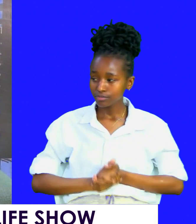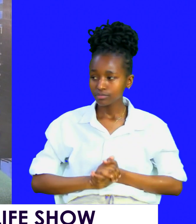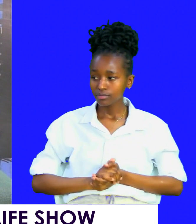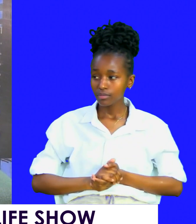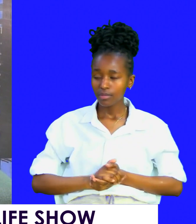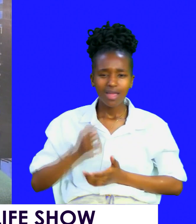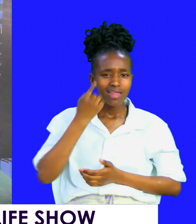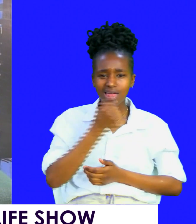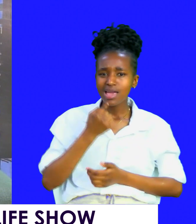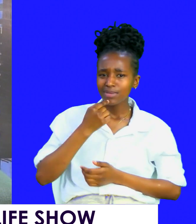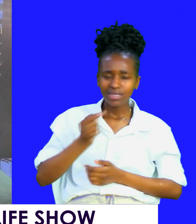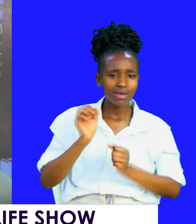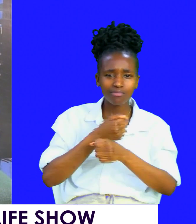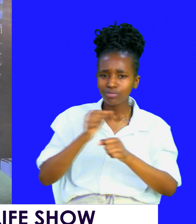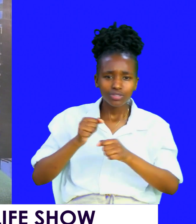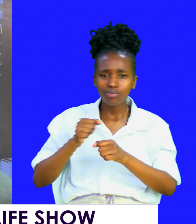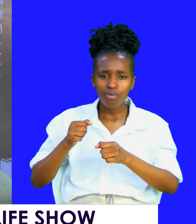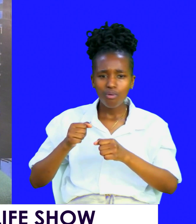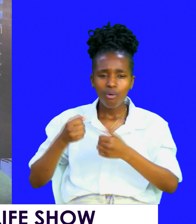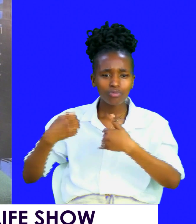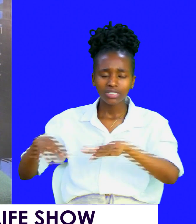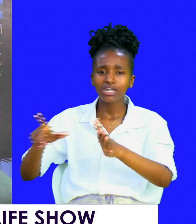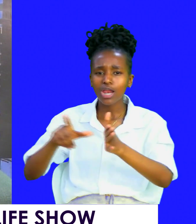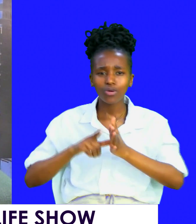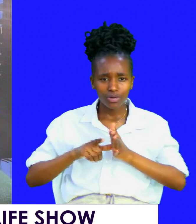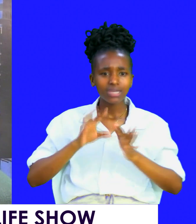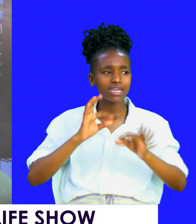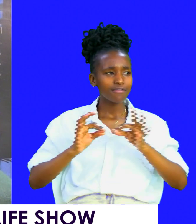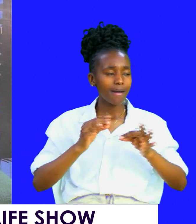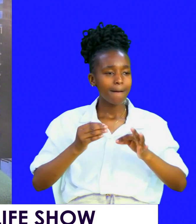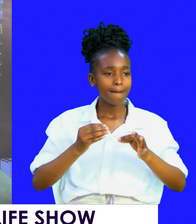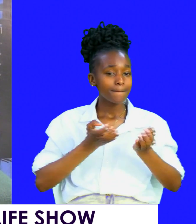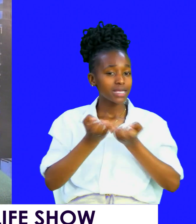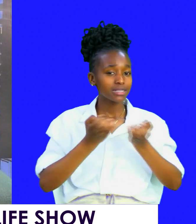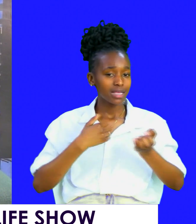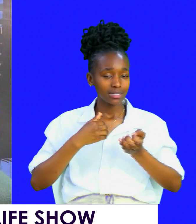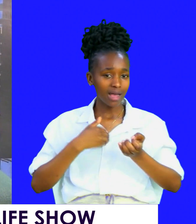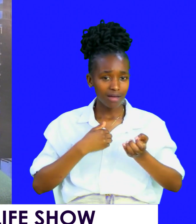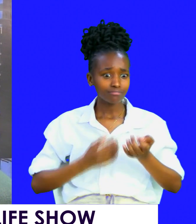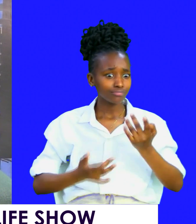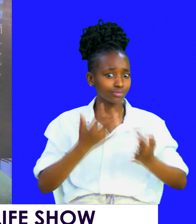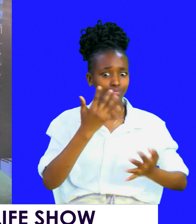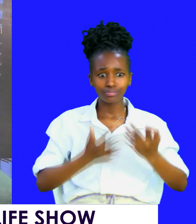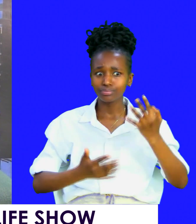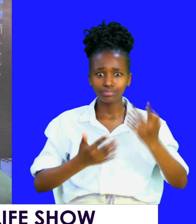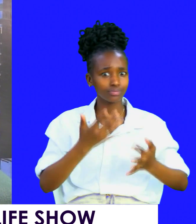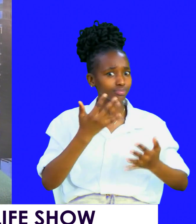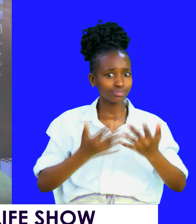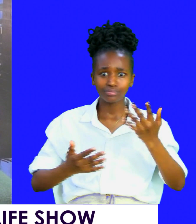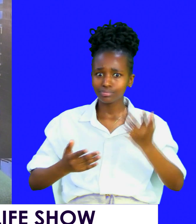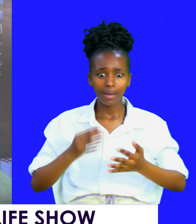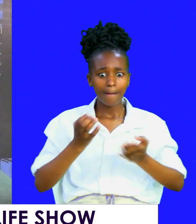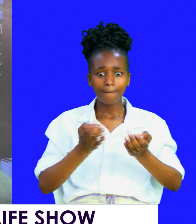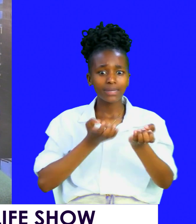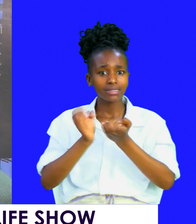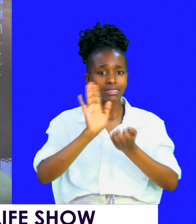that your business that has been burnt down in fire there in Gikomba or somewhere out there in Toy